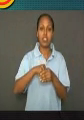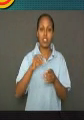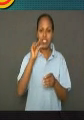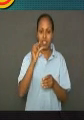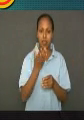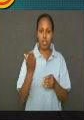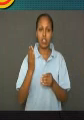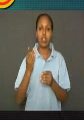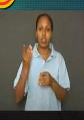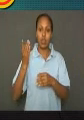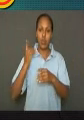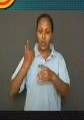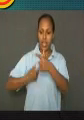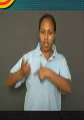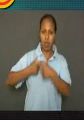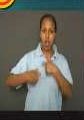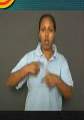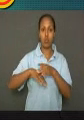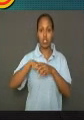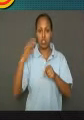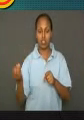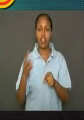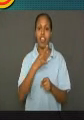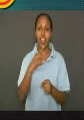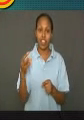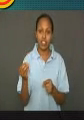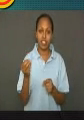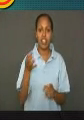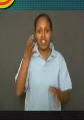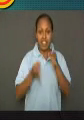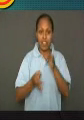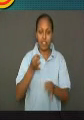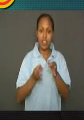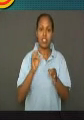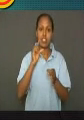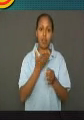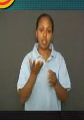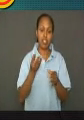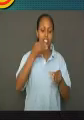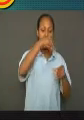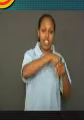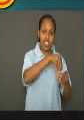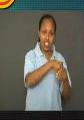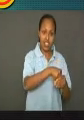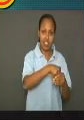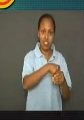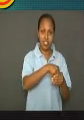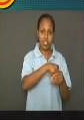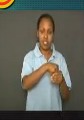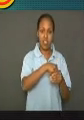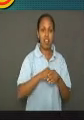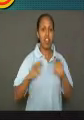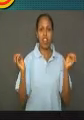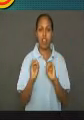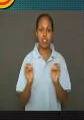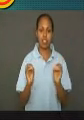something will come out. And if something is put in,